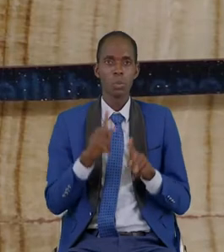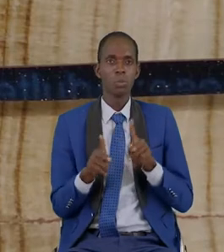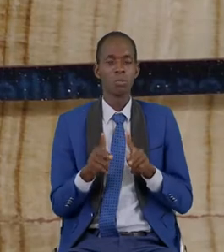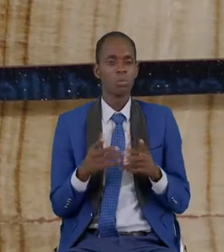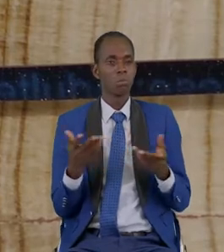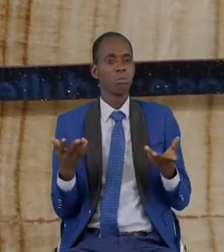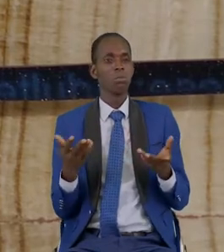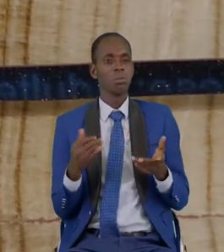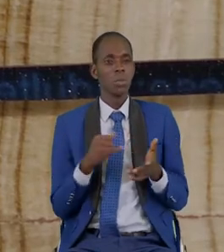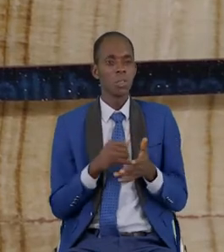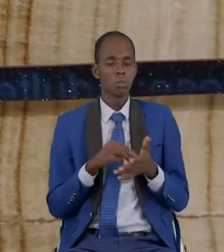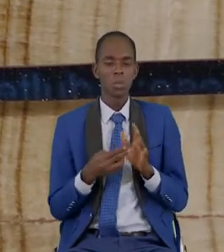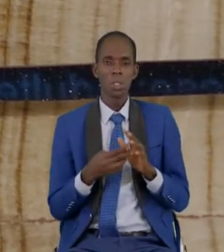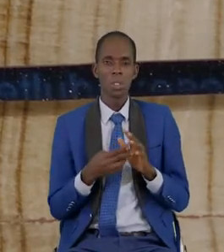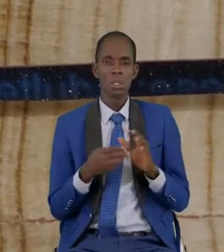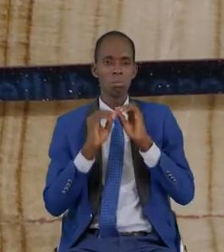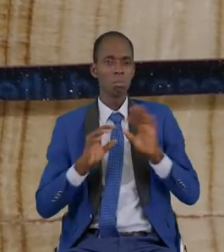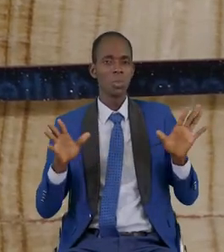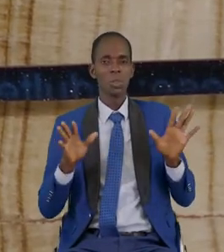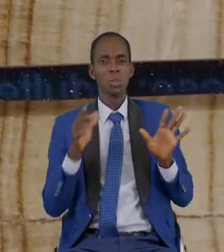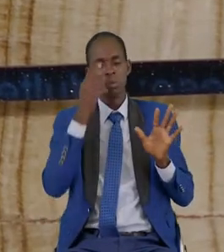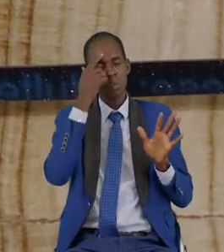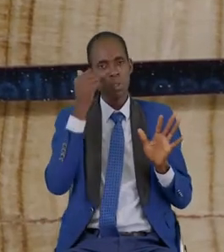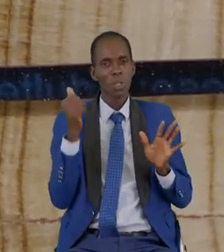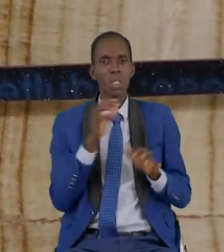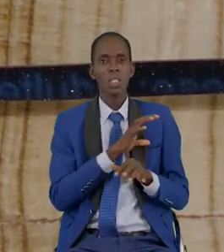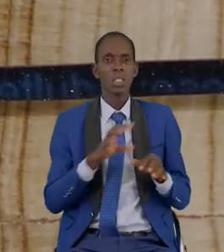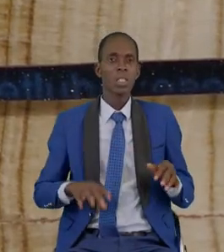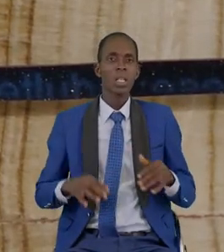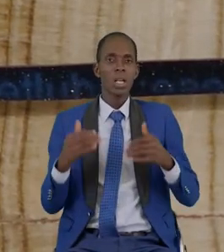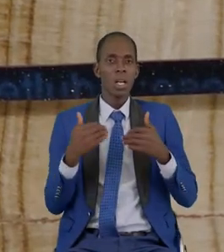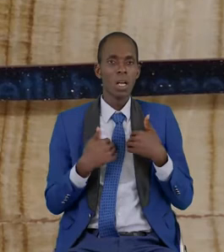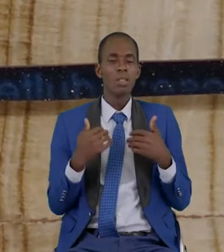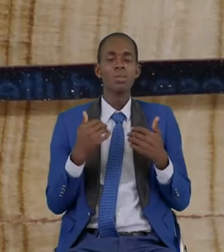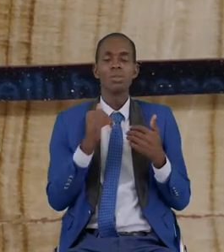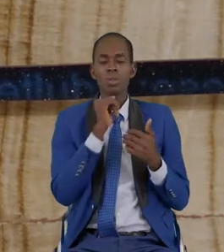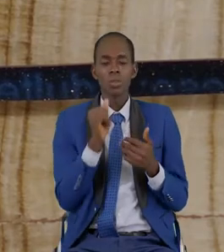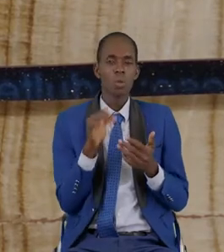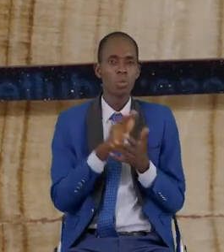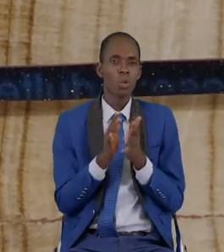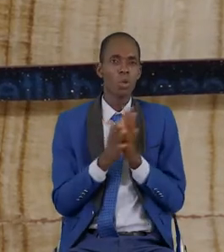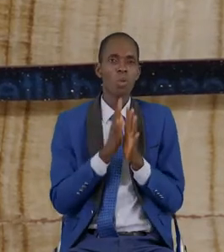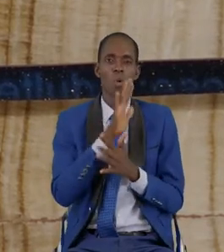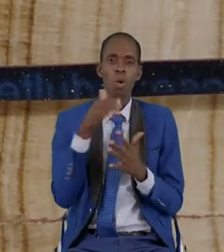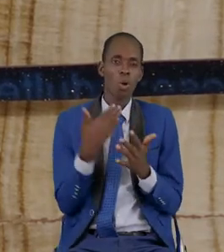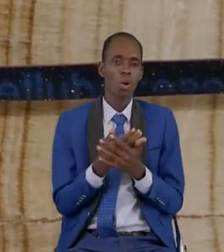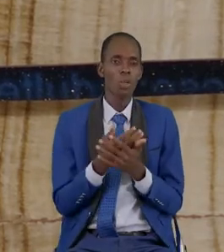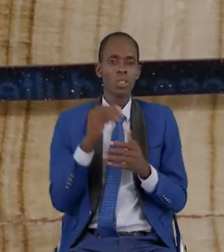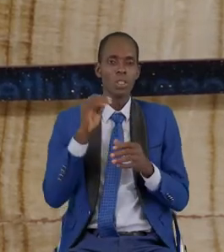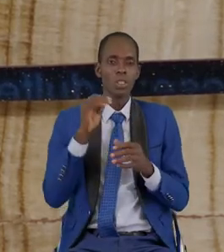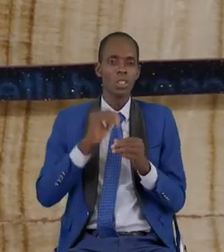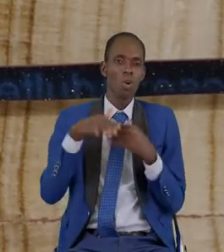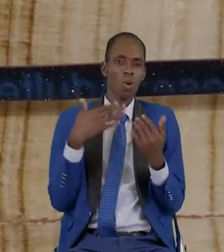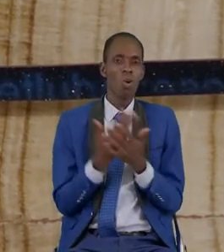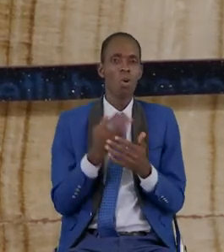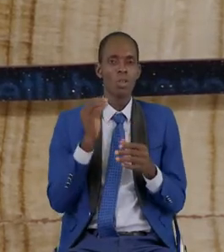that, because Christ has not become all in all in your life. I say Christ has